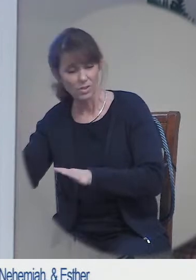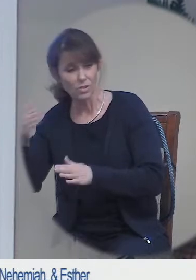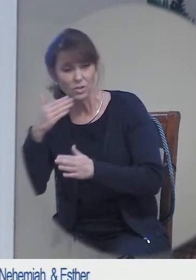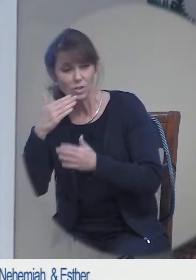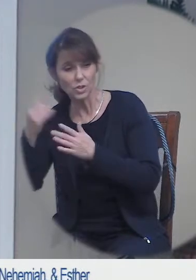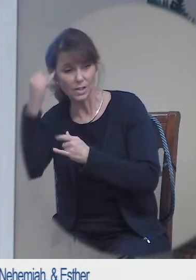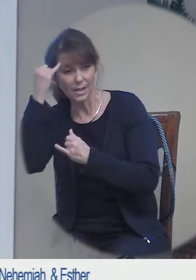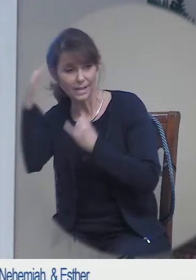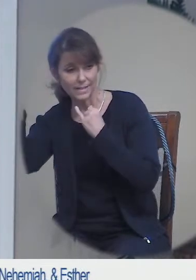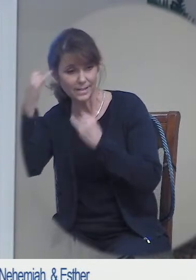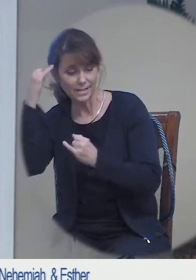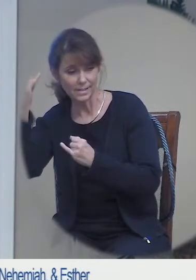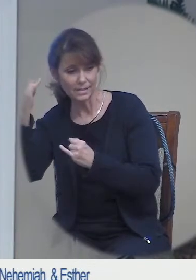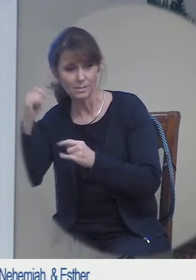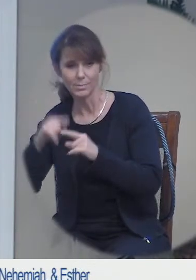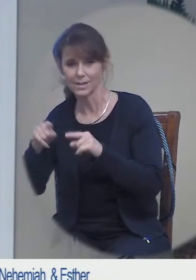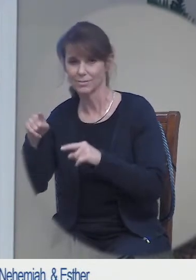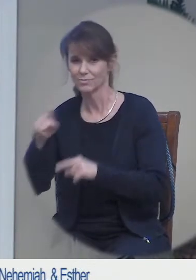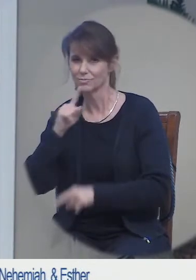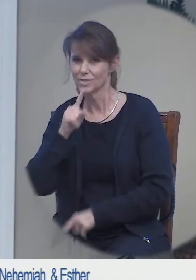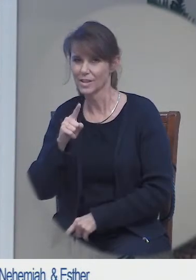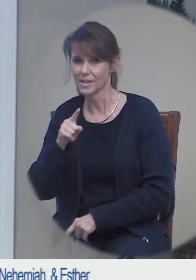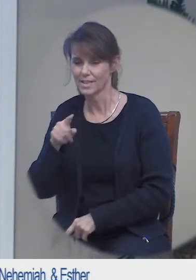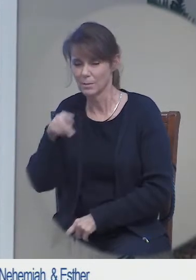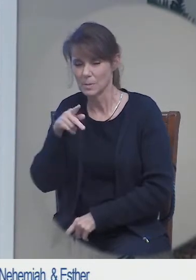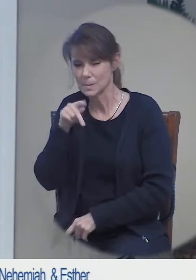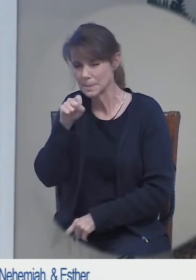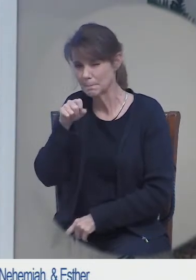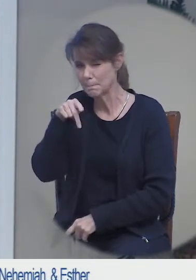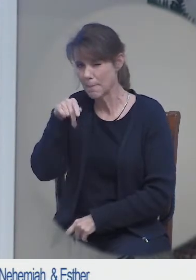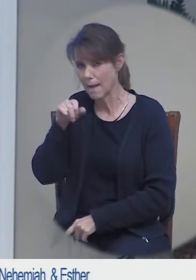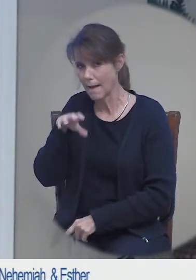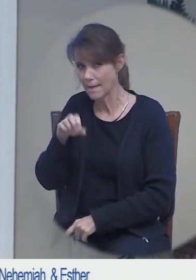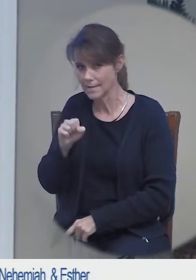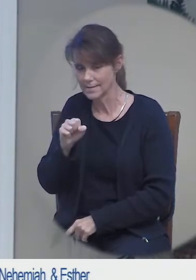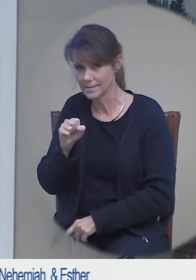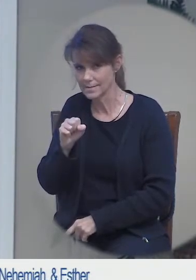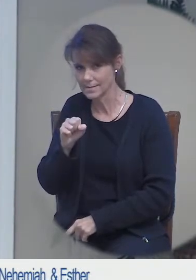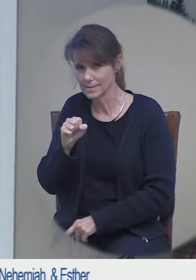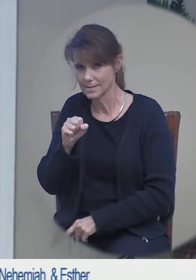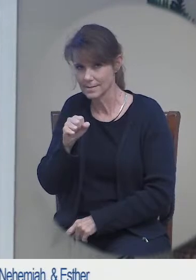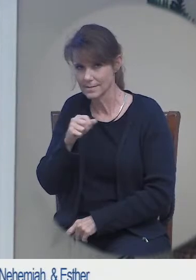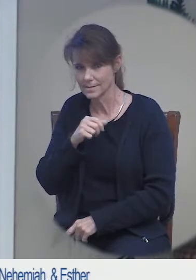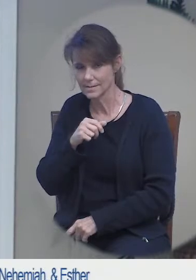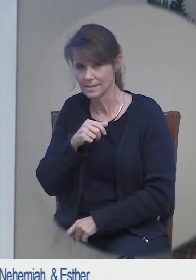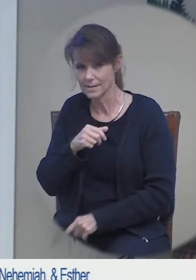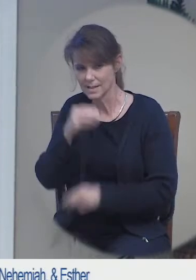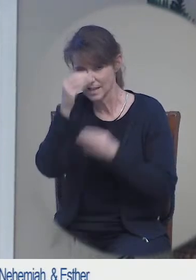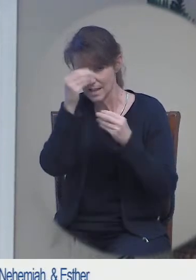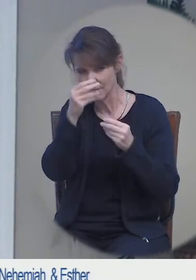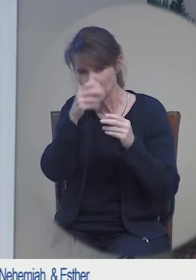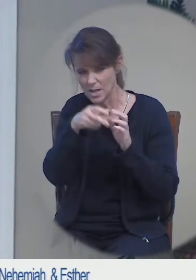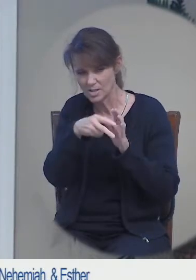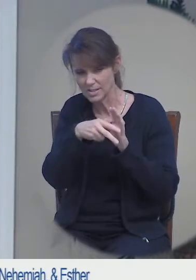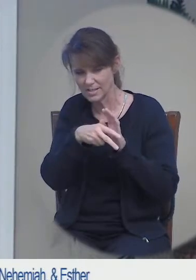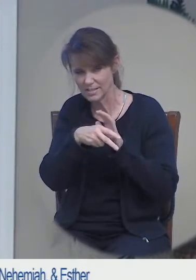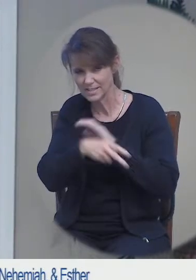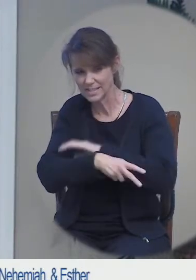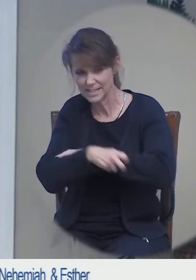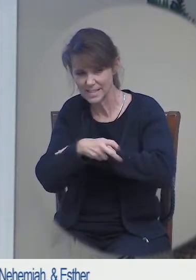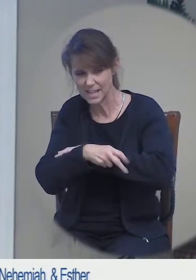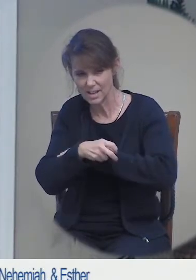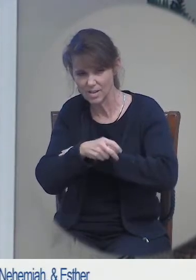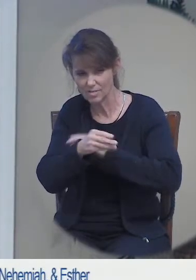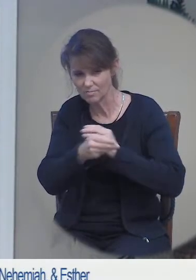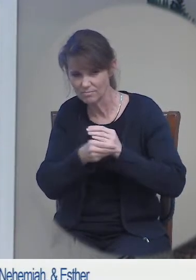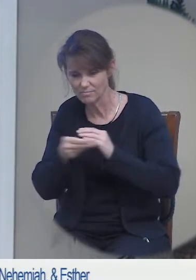all the time they were spying on Nehemiah and his efforts and giving information to the enemy. So he faced all of